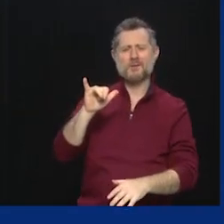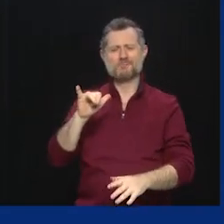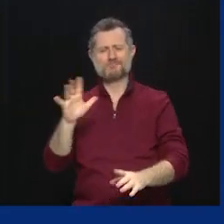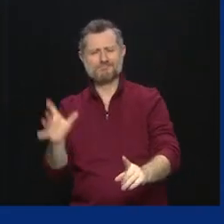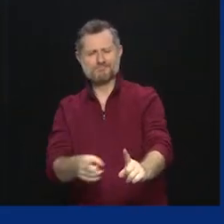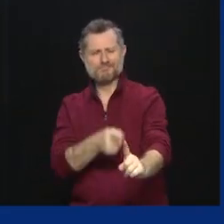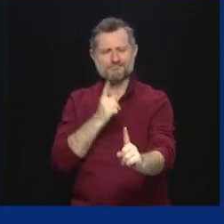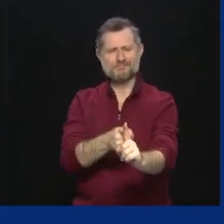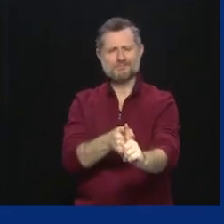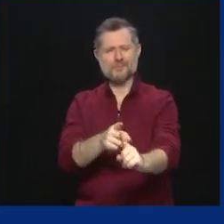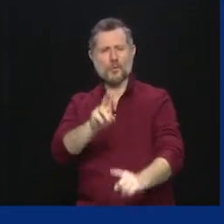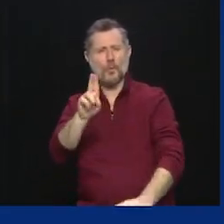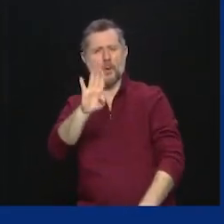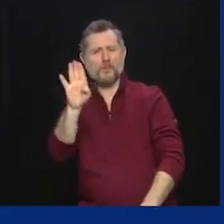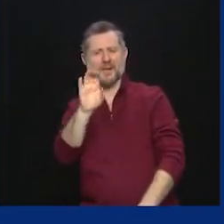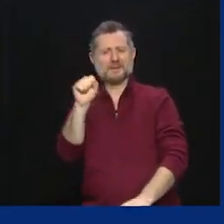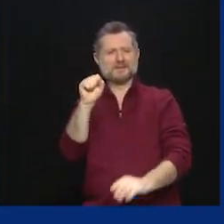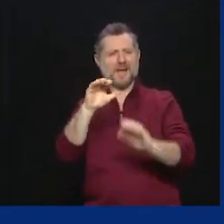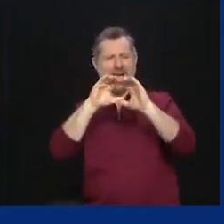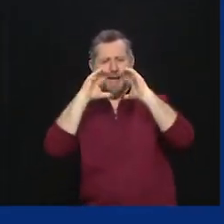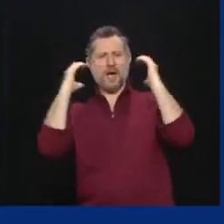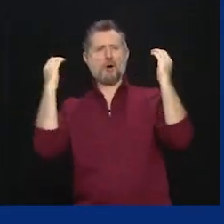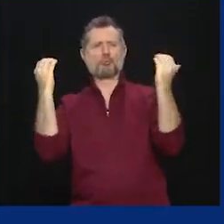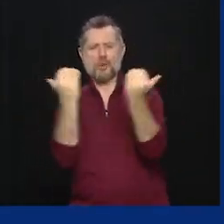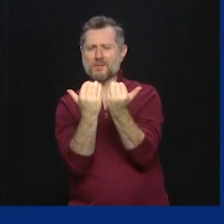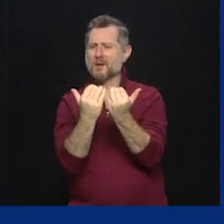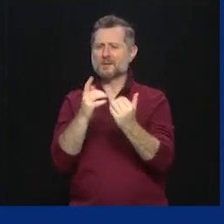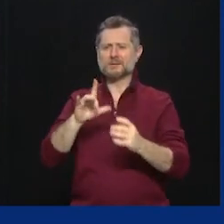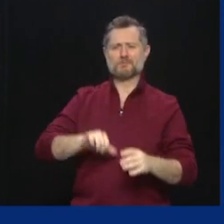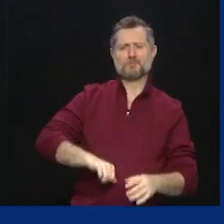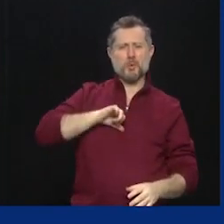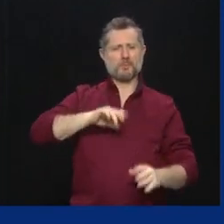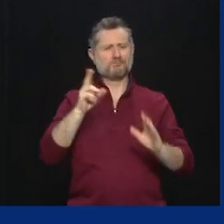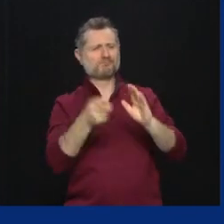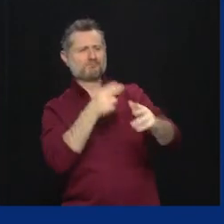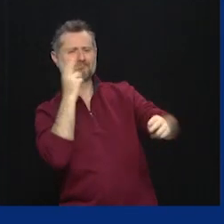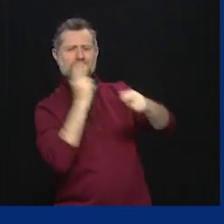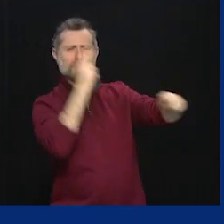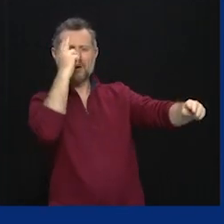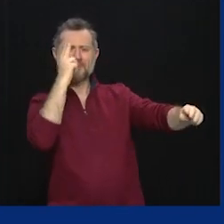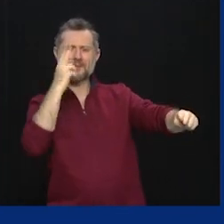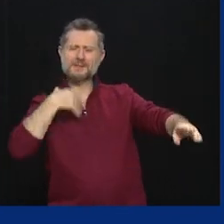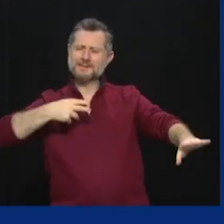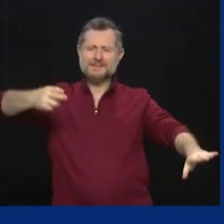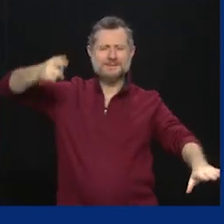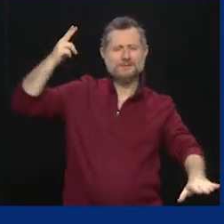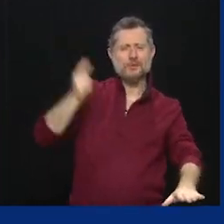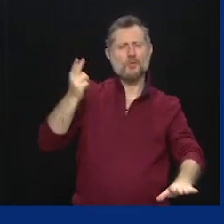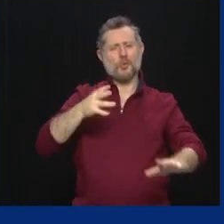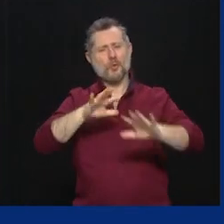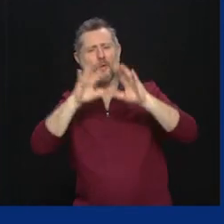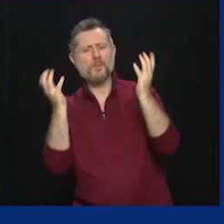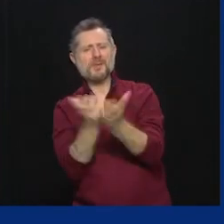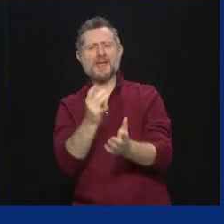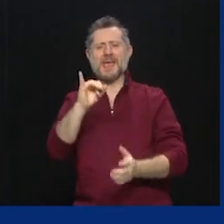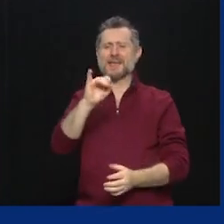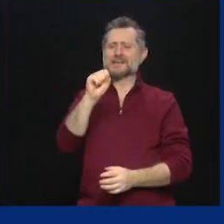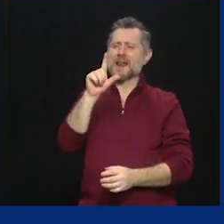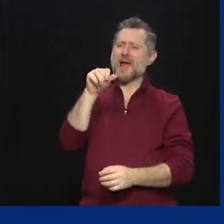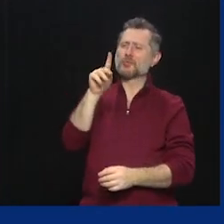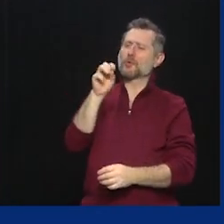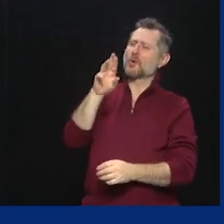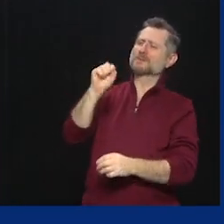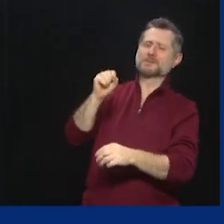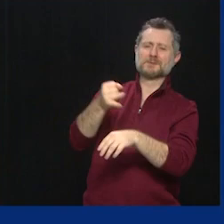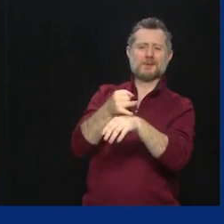We're proud to have the UBS brand associated with a historic franchise like the Islanders with the country's most state-of-the-art